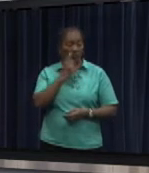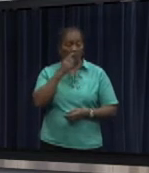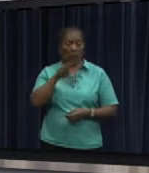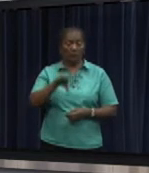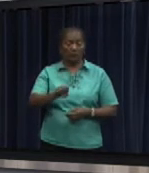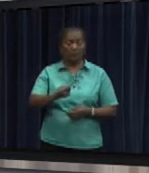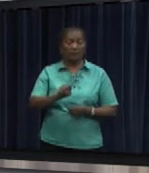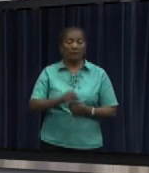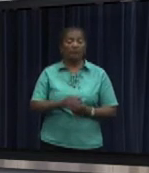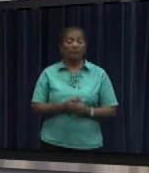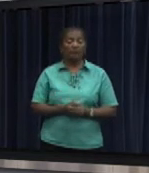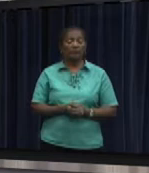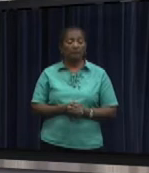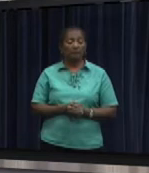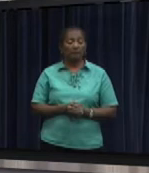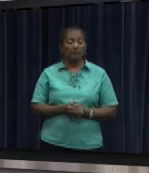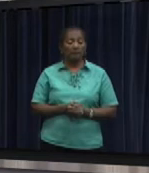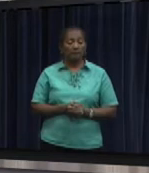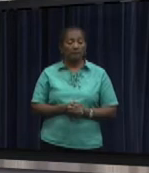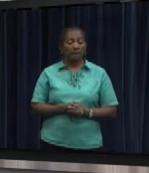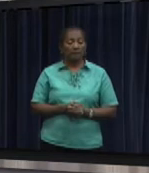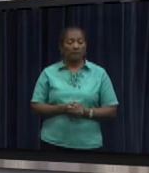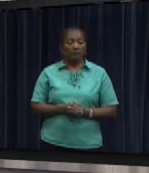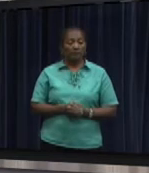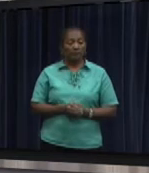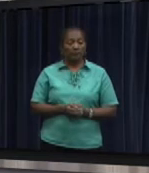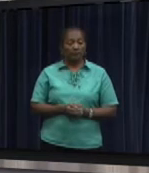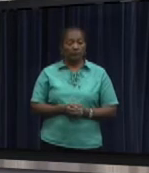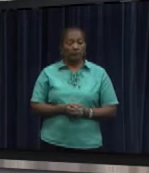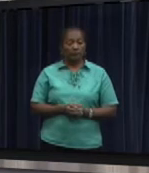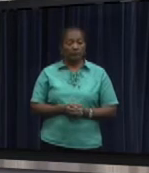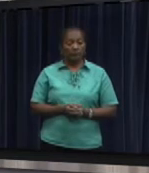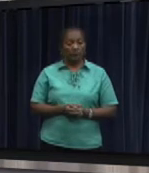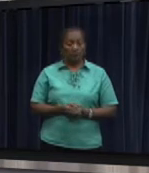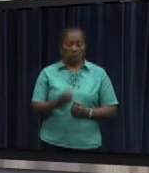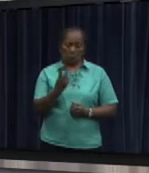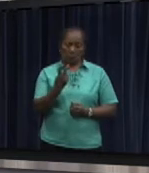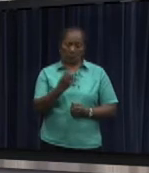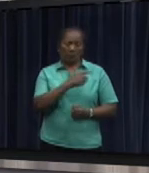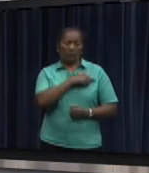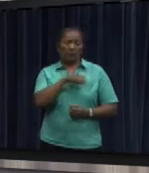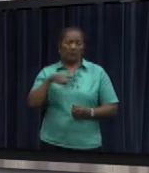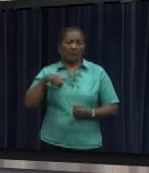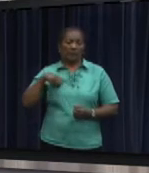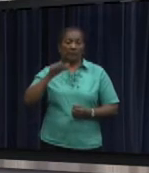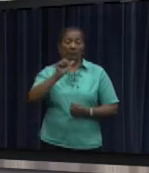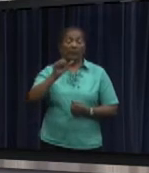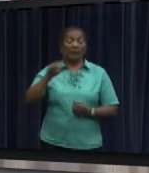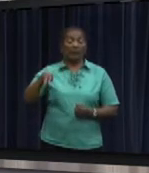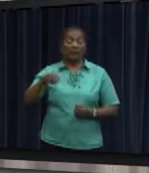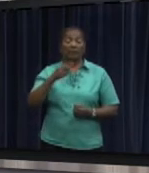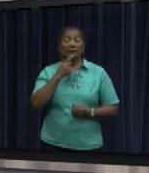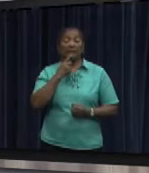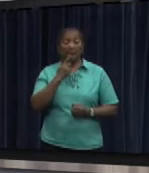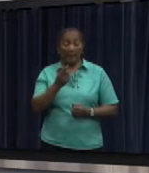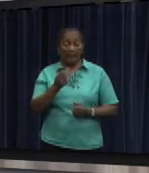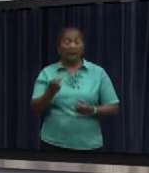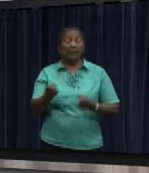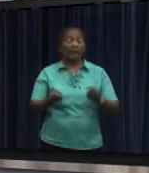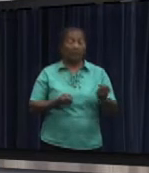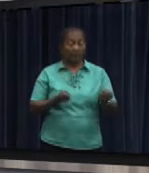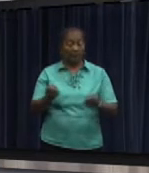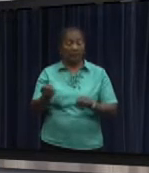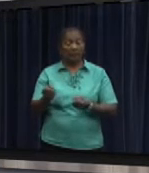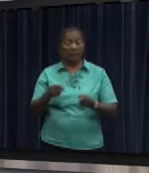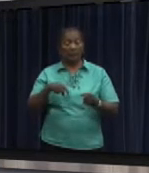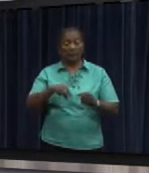Adin. Despite the good prospects that have been projected for 2018, these structural measures still